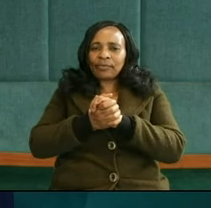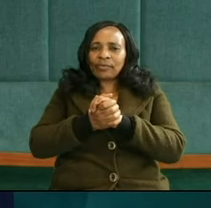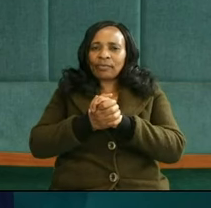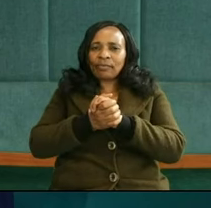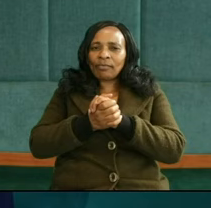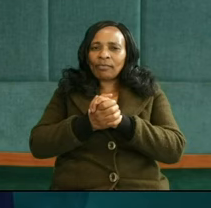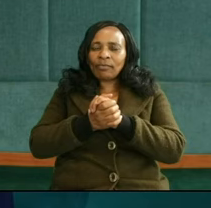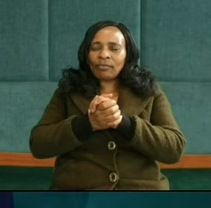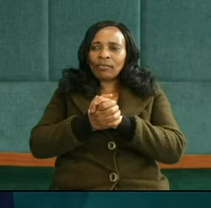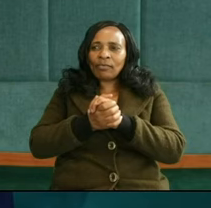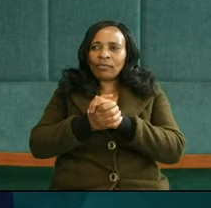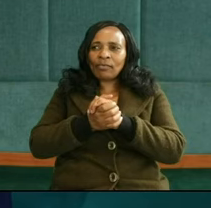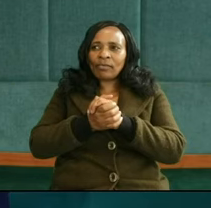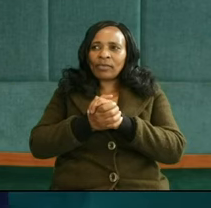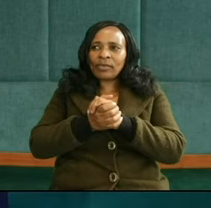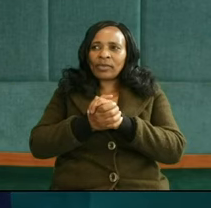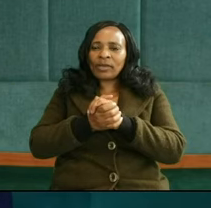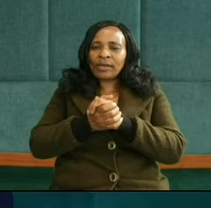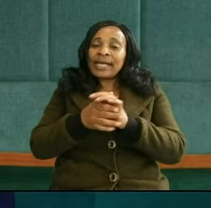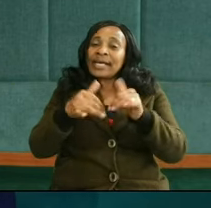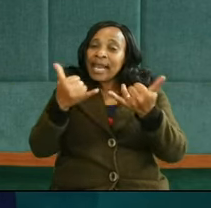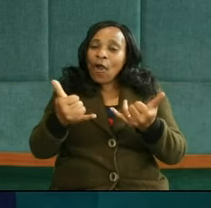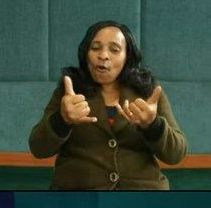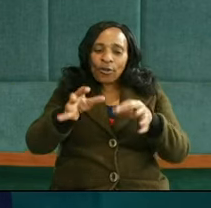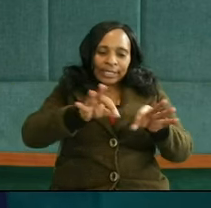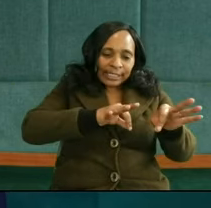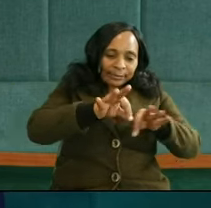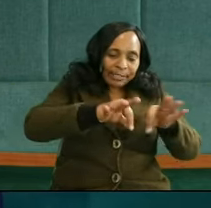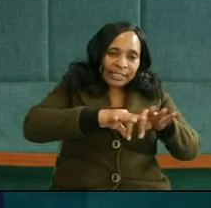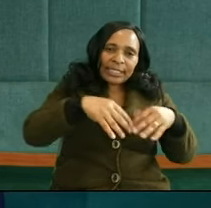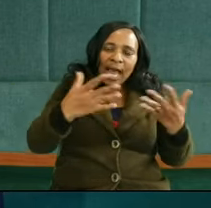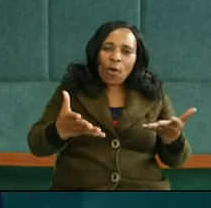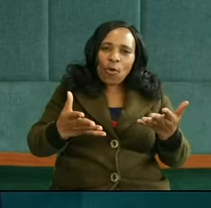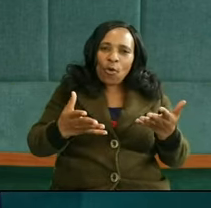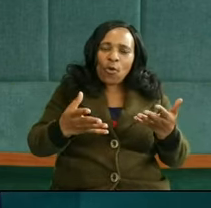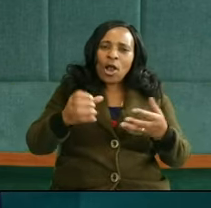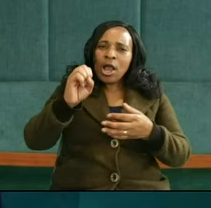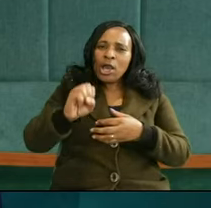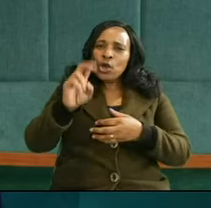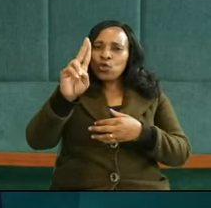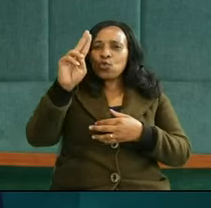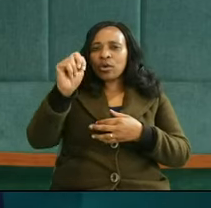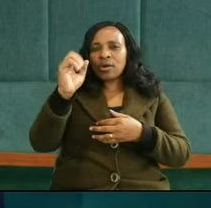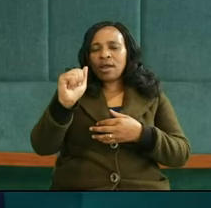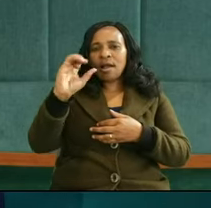And the description is telling us that he was a eunuch.